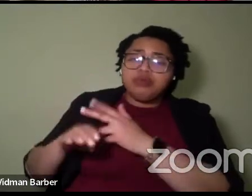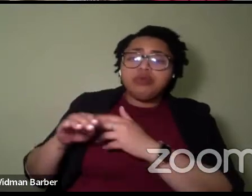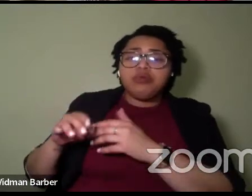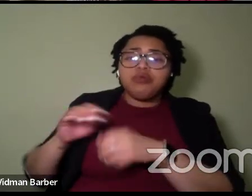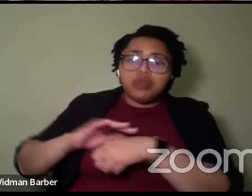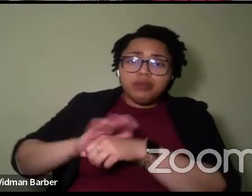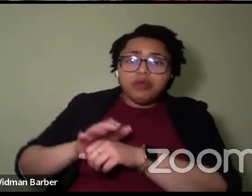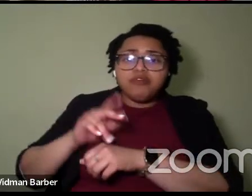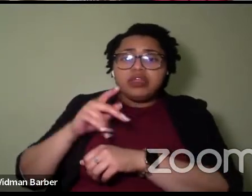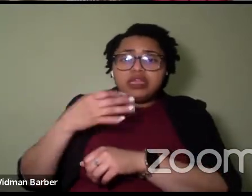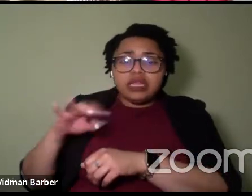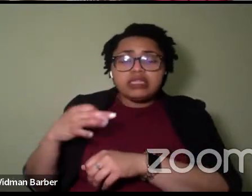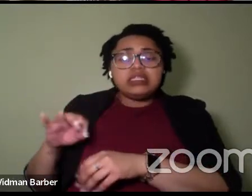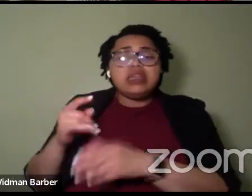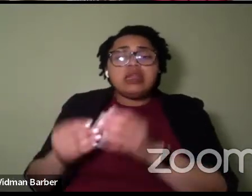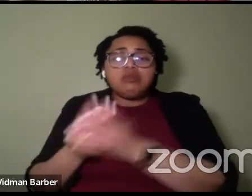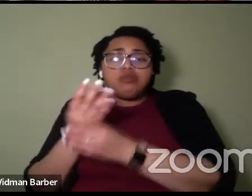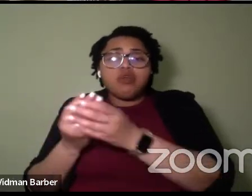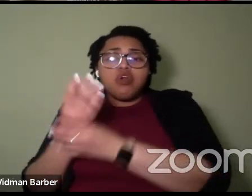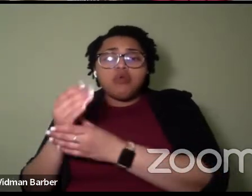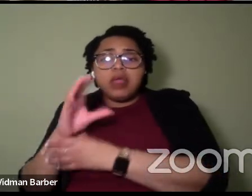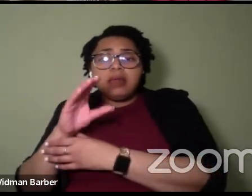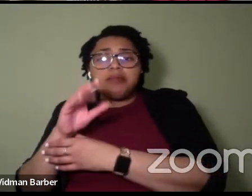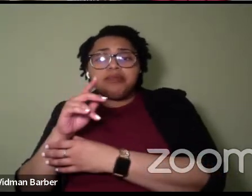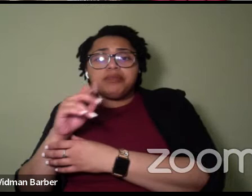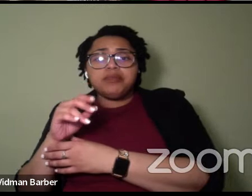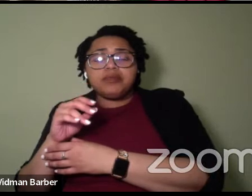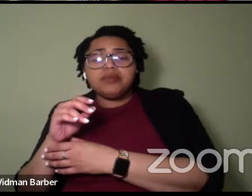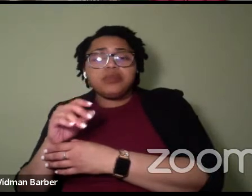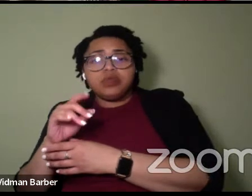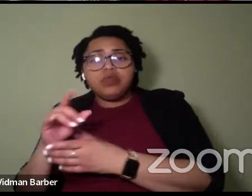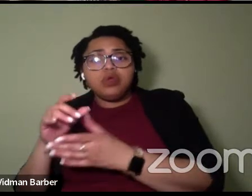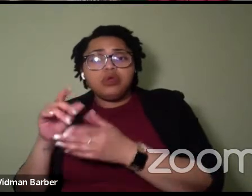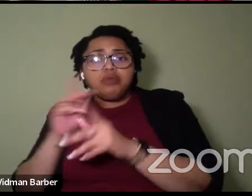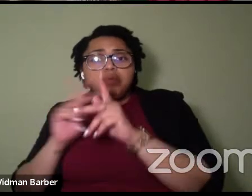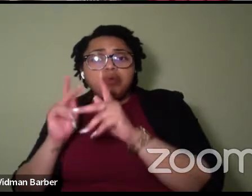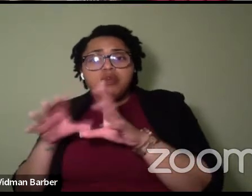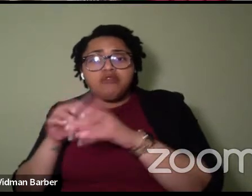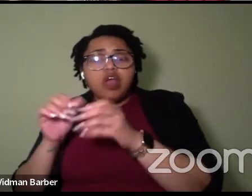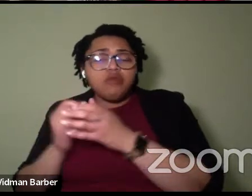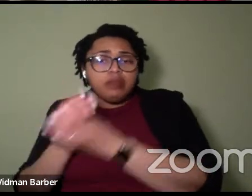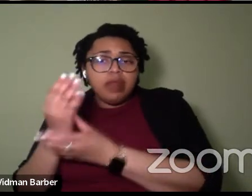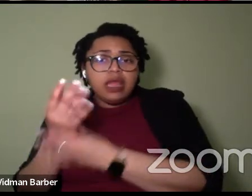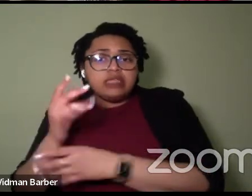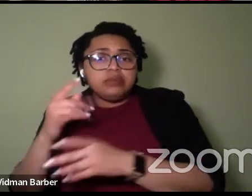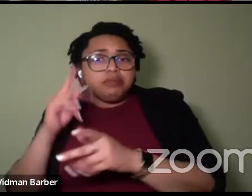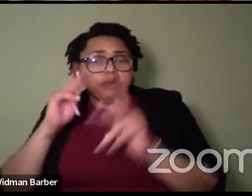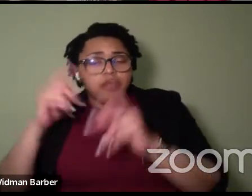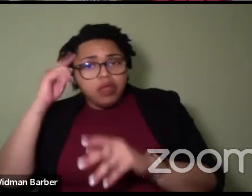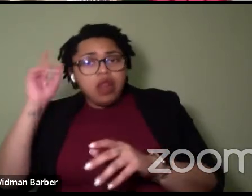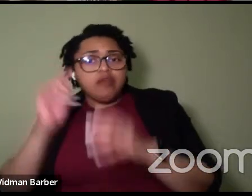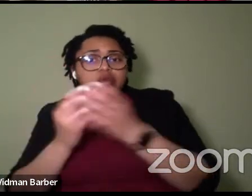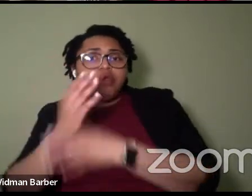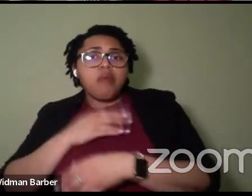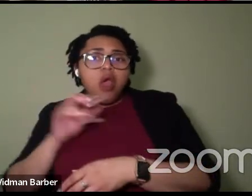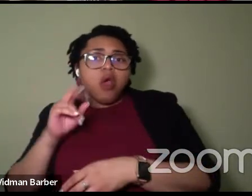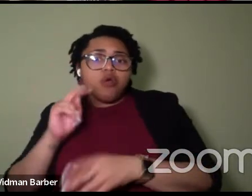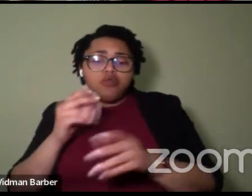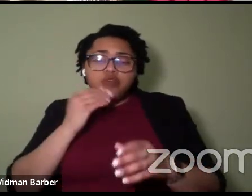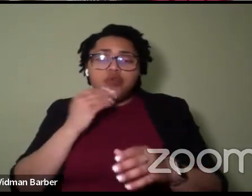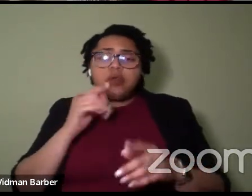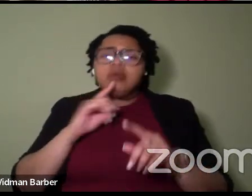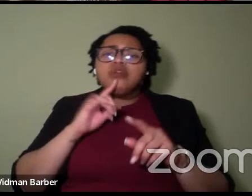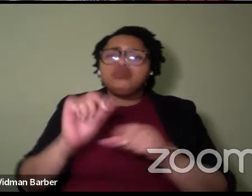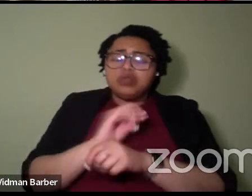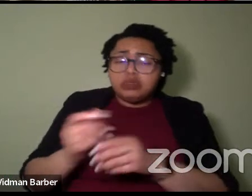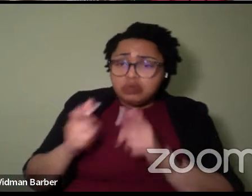they were going to have to grow all their own food. So all of these things came together in time where there was this increased interest in plants, but also a need